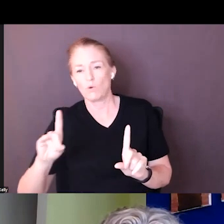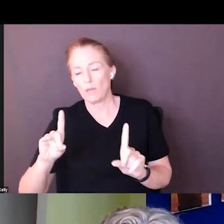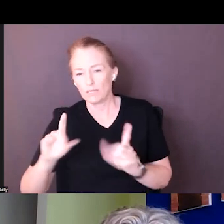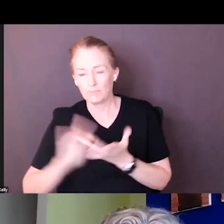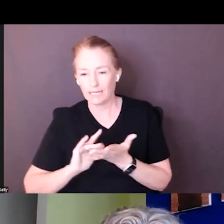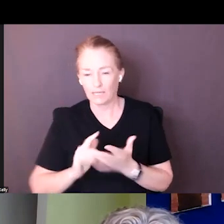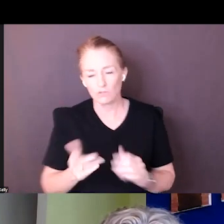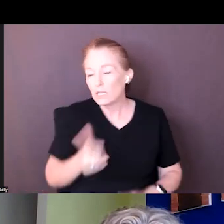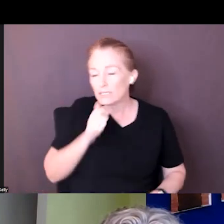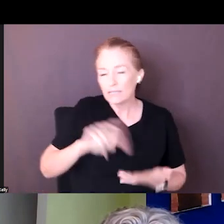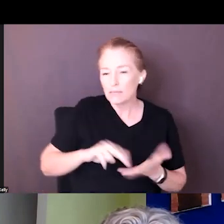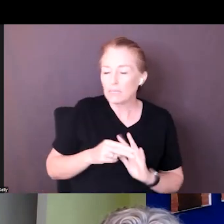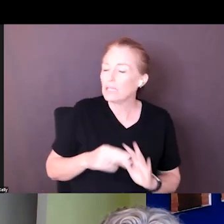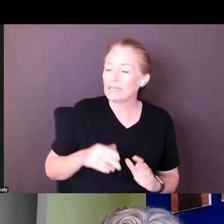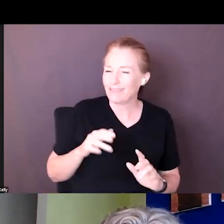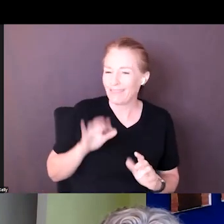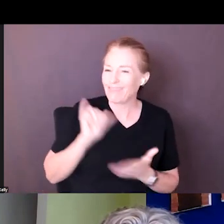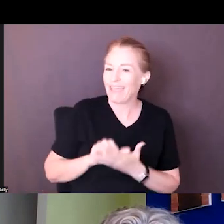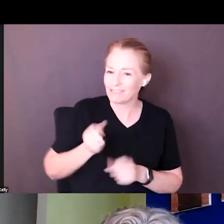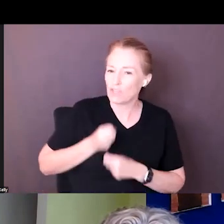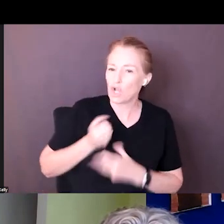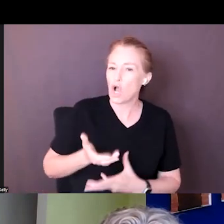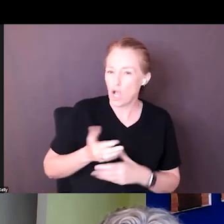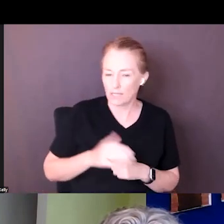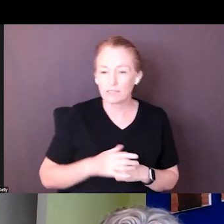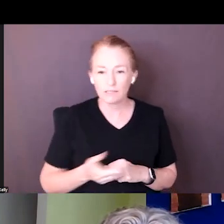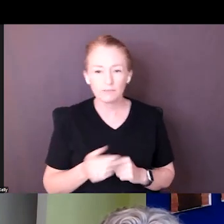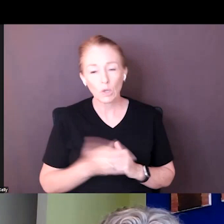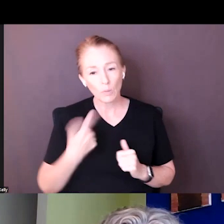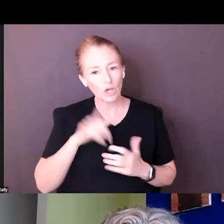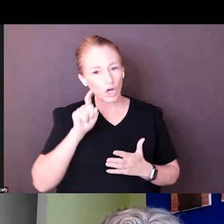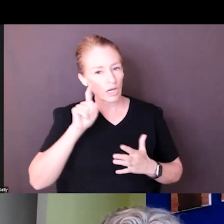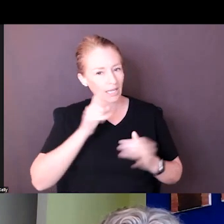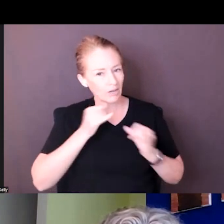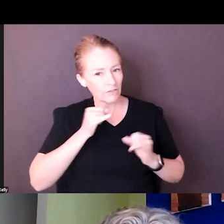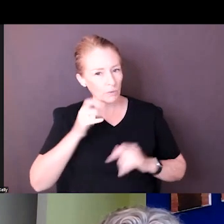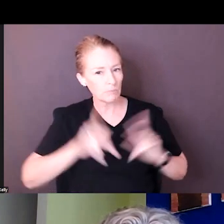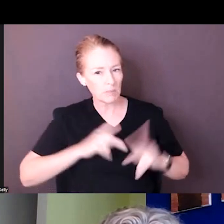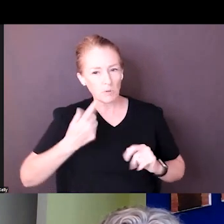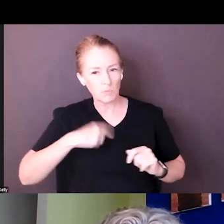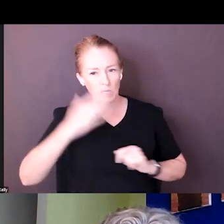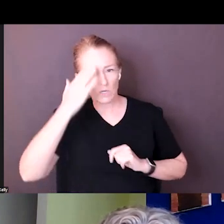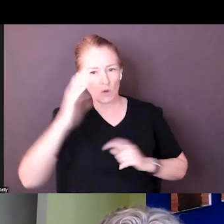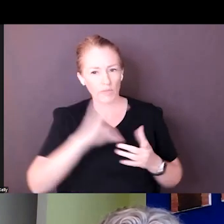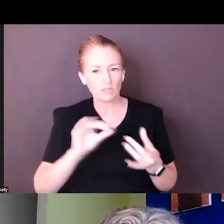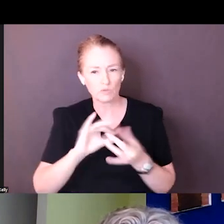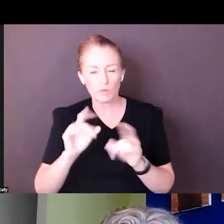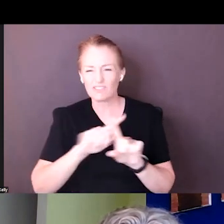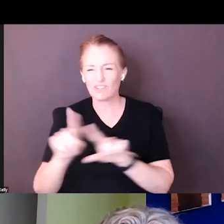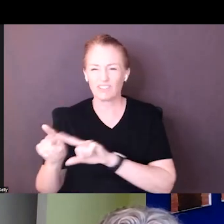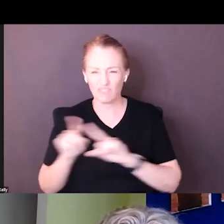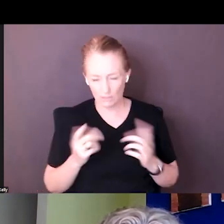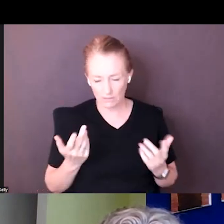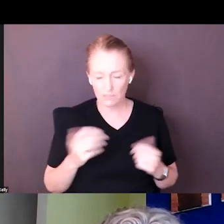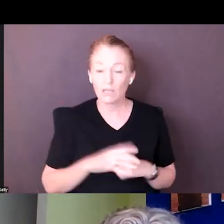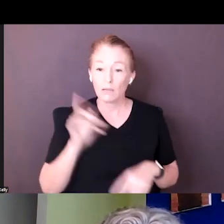In fact, we're interviewing people and we know the stories are diverse and they're different. But the questions are fairly direct.